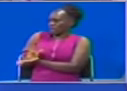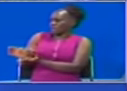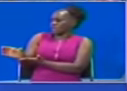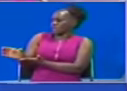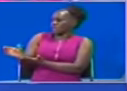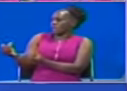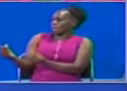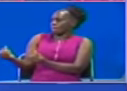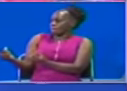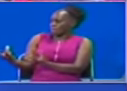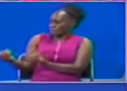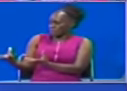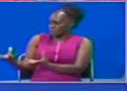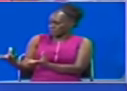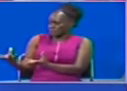lot of